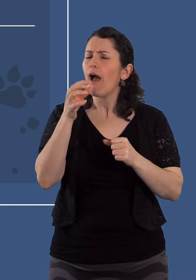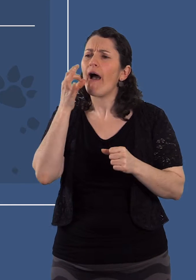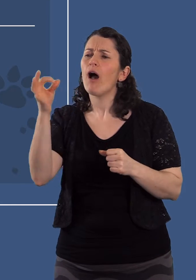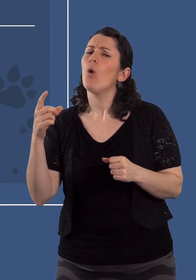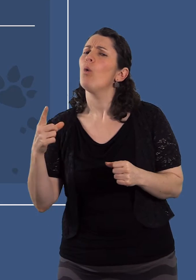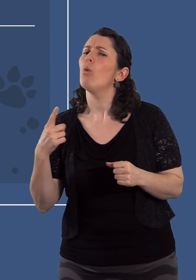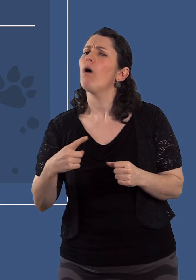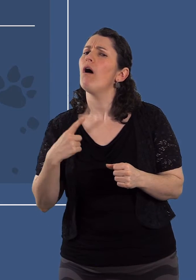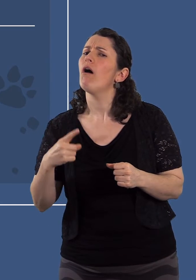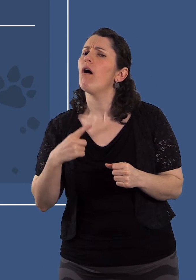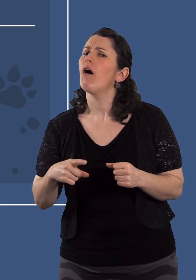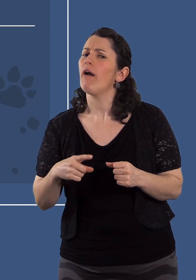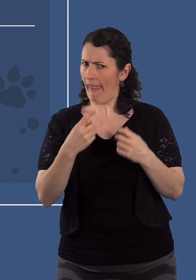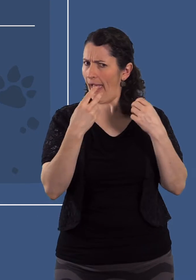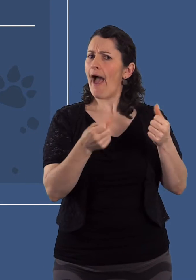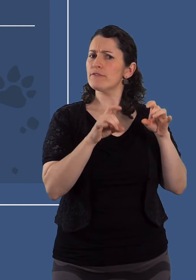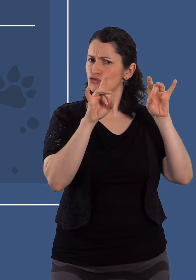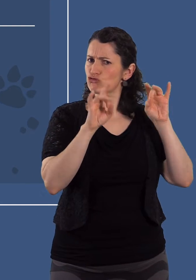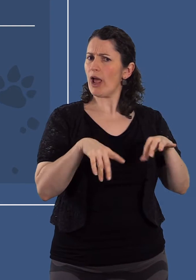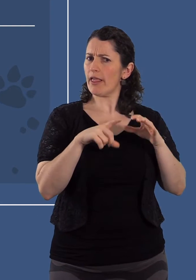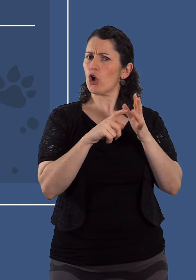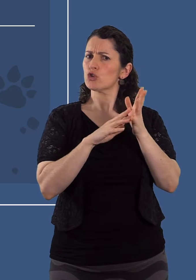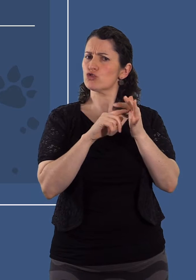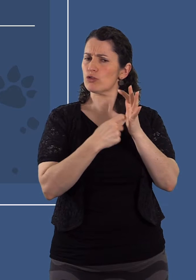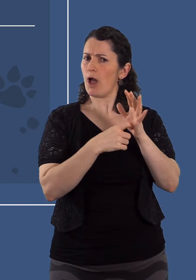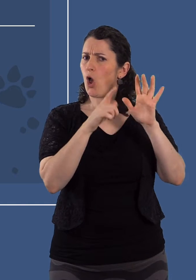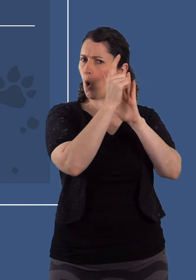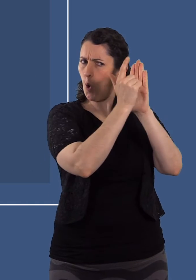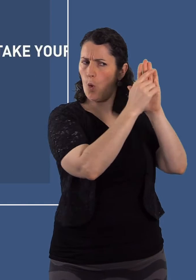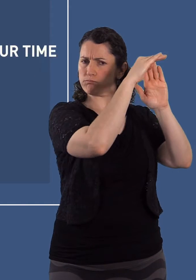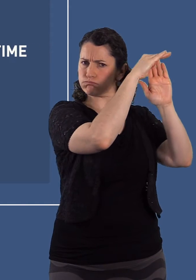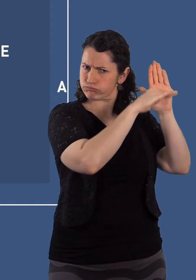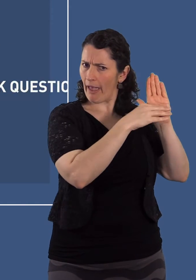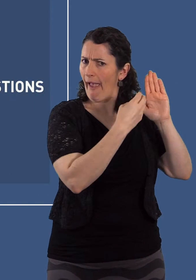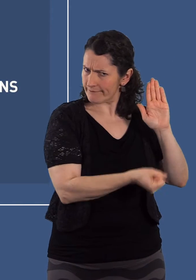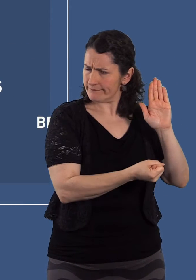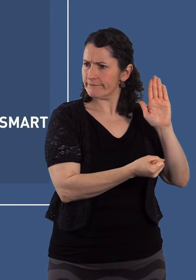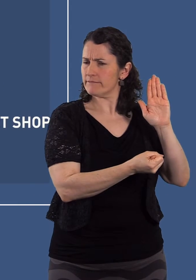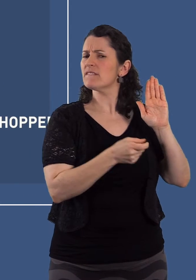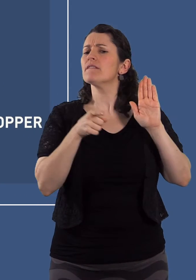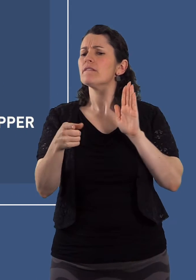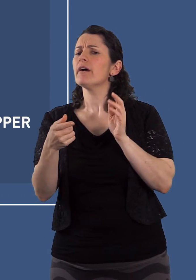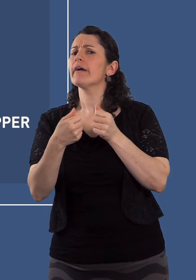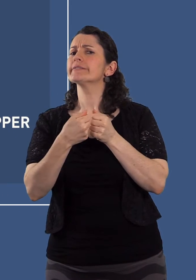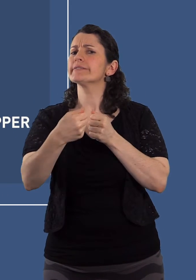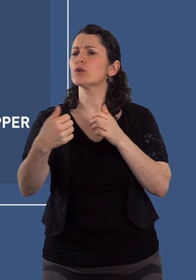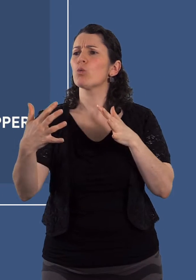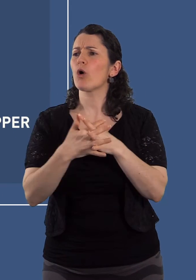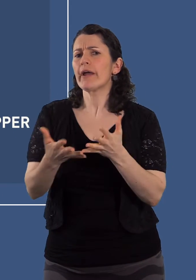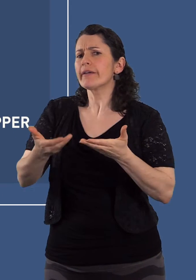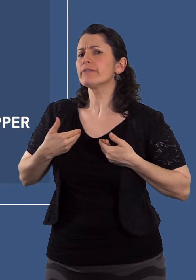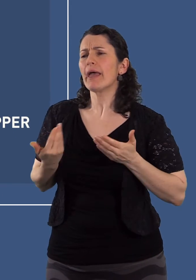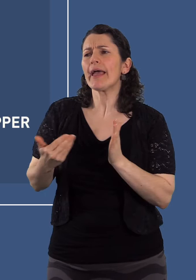ask, what extra protection does it offer above my consumer guarantees? Consumer guarantees are often